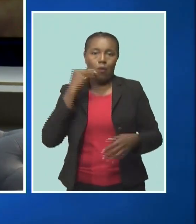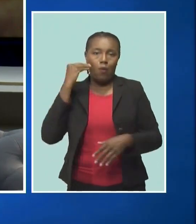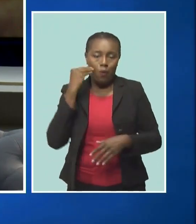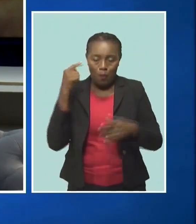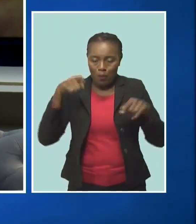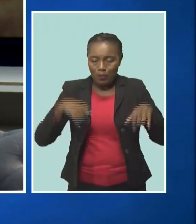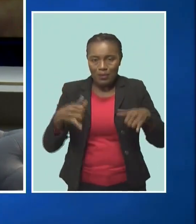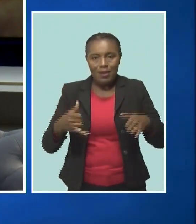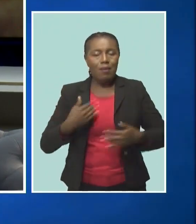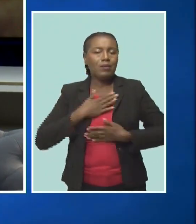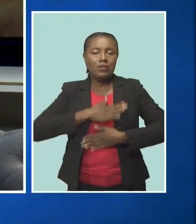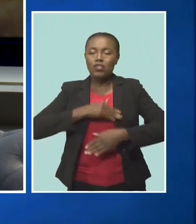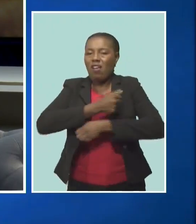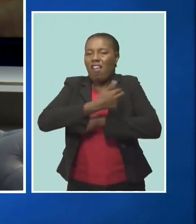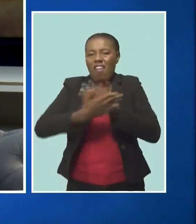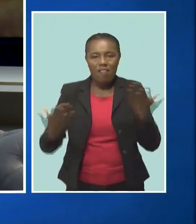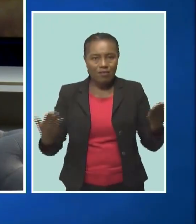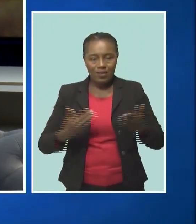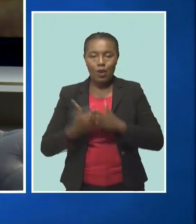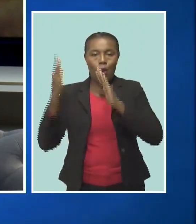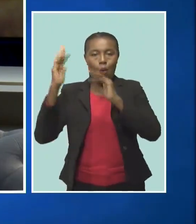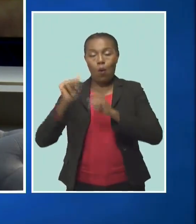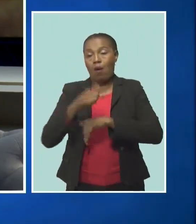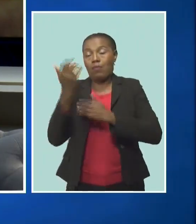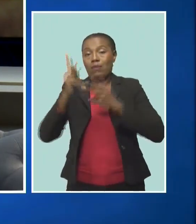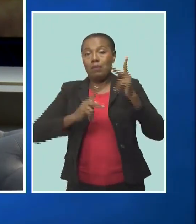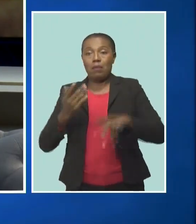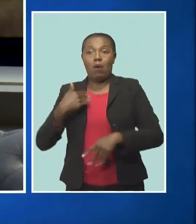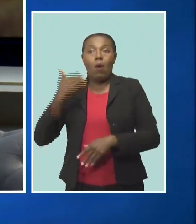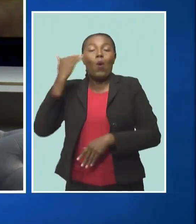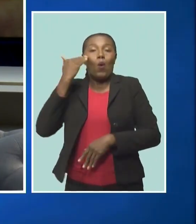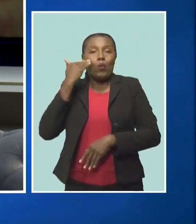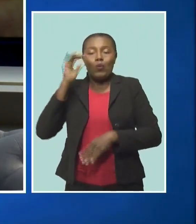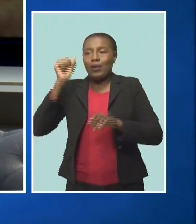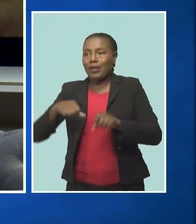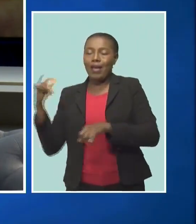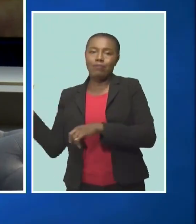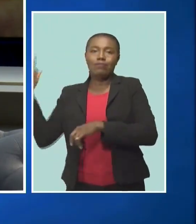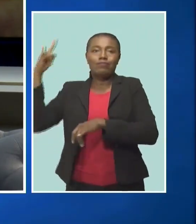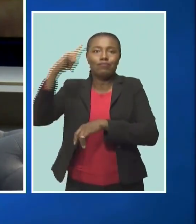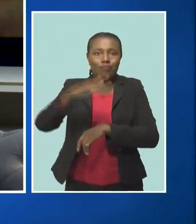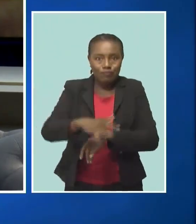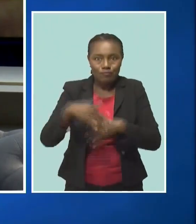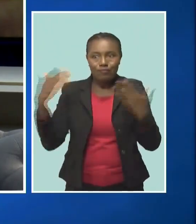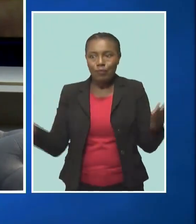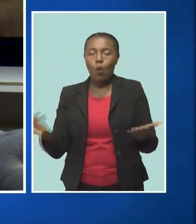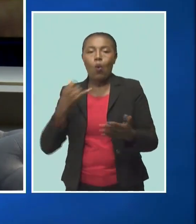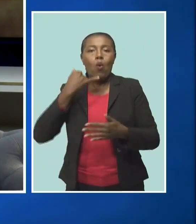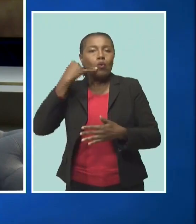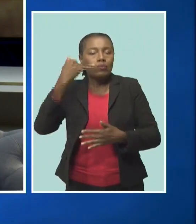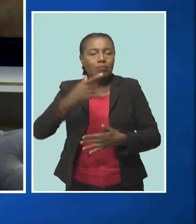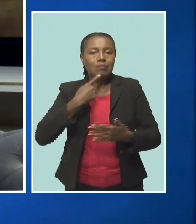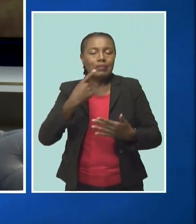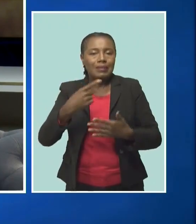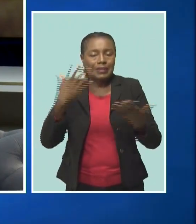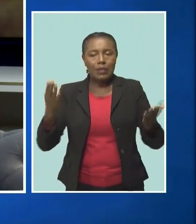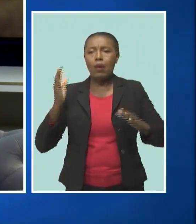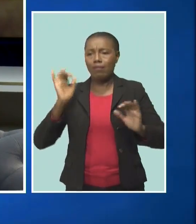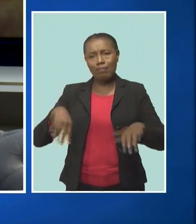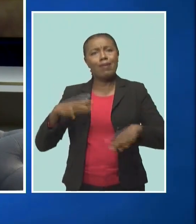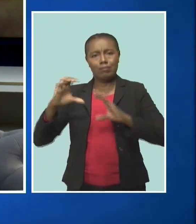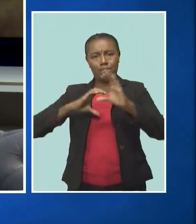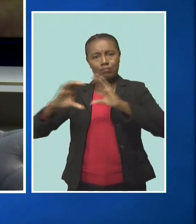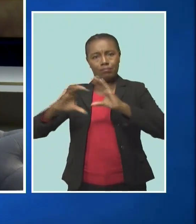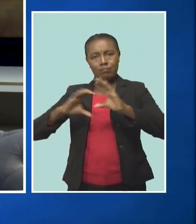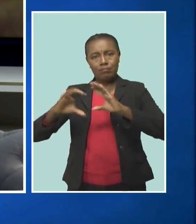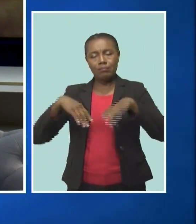enjoyed everything, and I'm hoping that other people that I know could come in. So you have that kind of conversation.